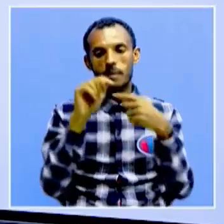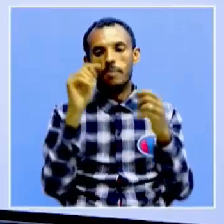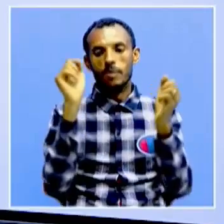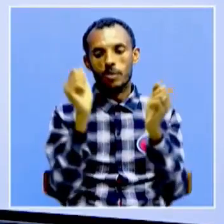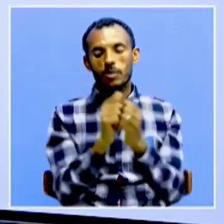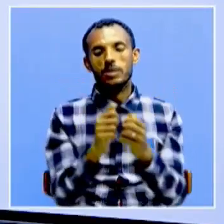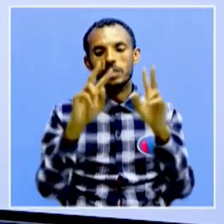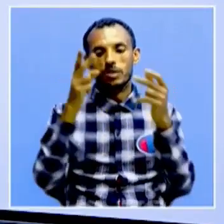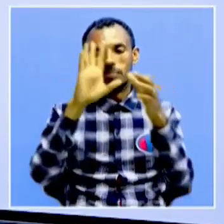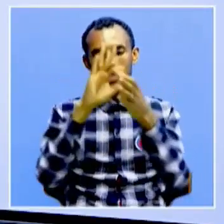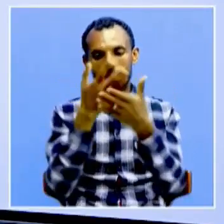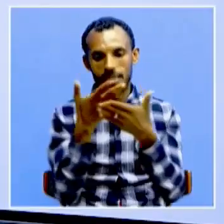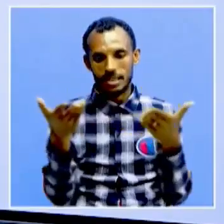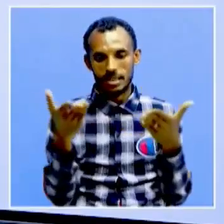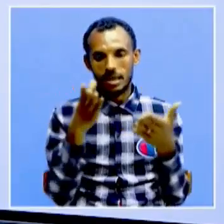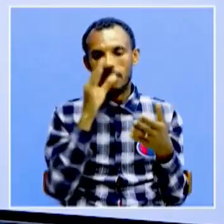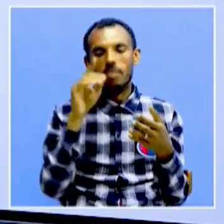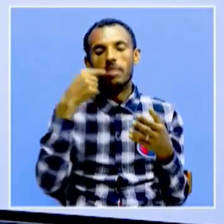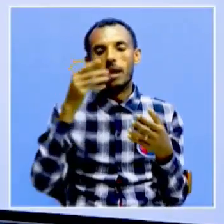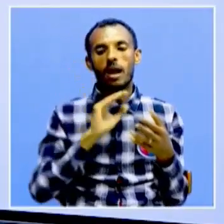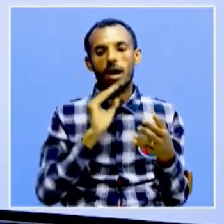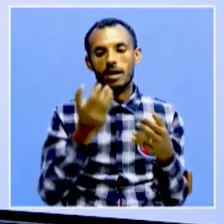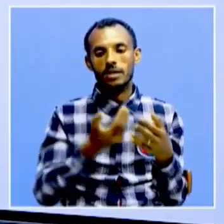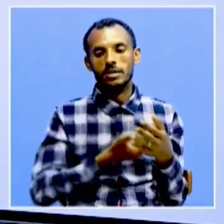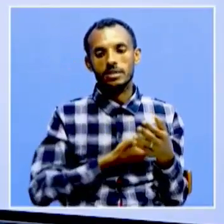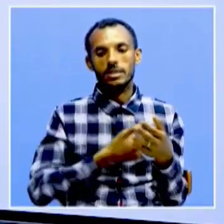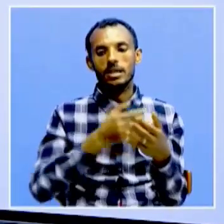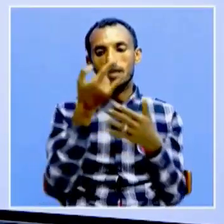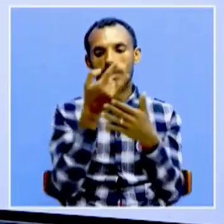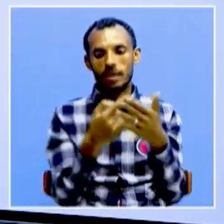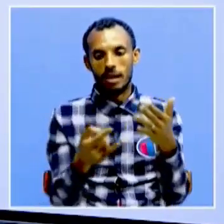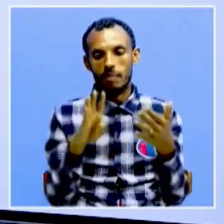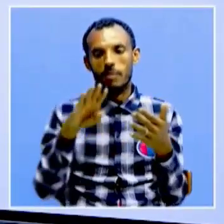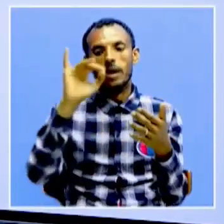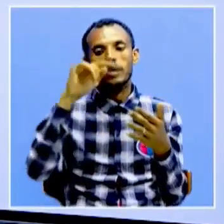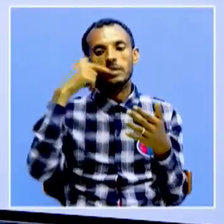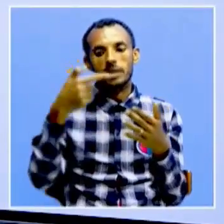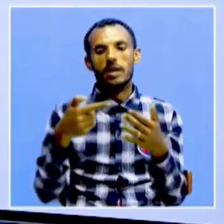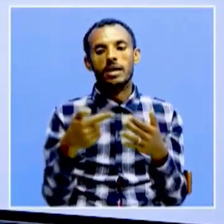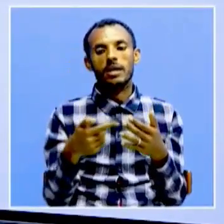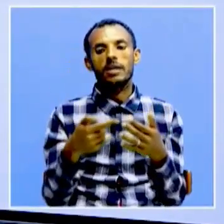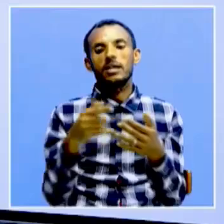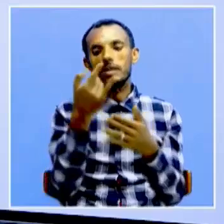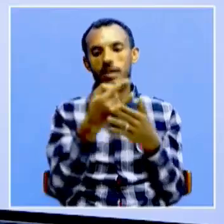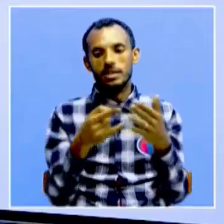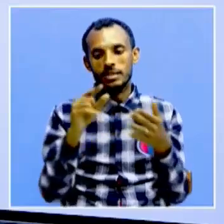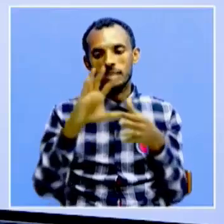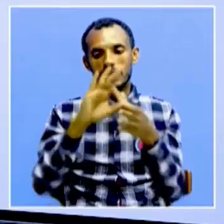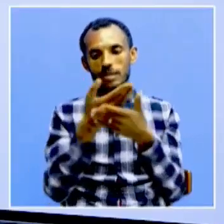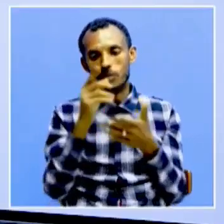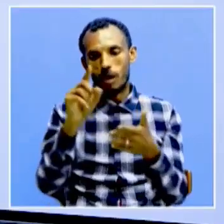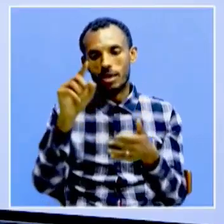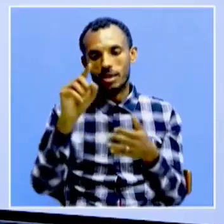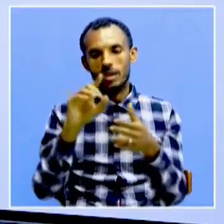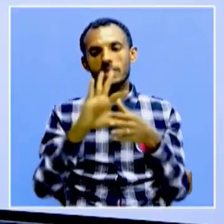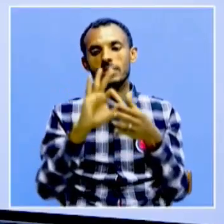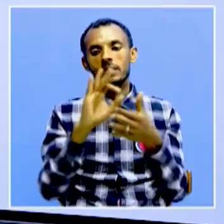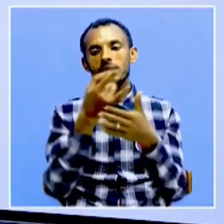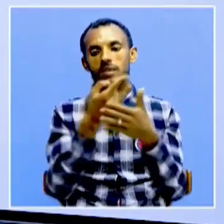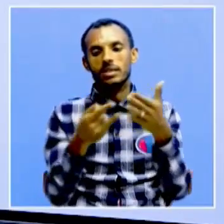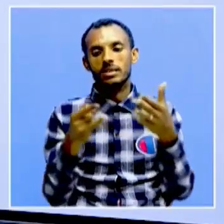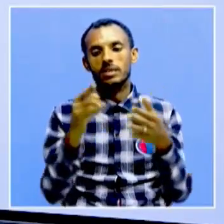the topic sentence and tell us the details by saying detailed sentence 1, detailed sentence 2, and